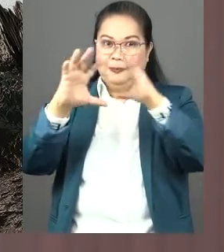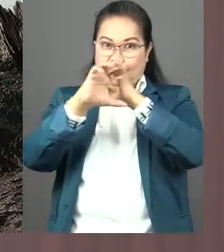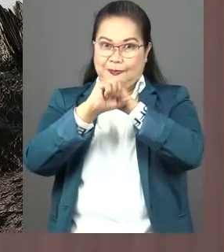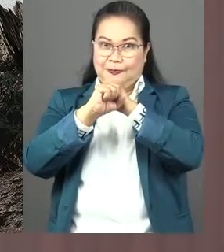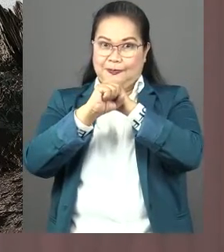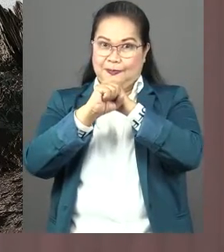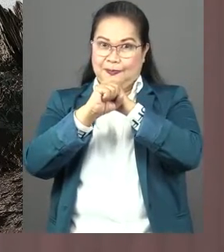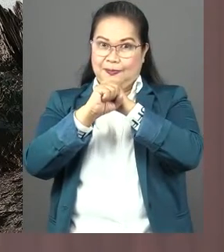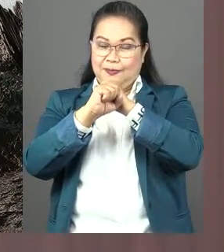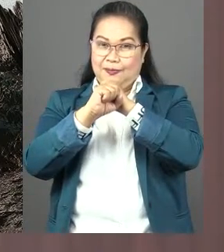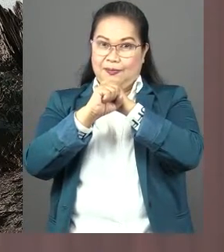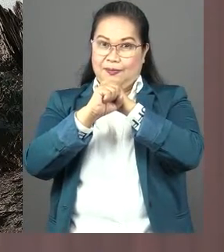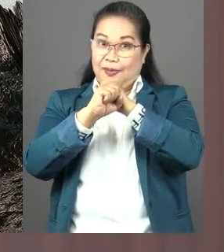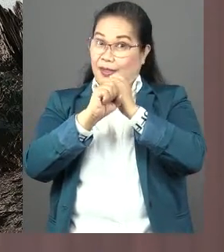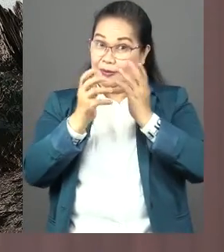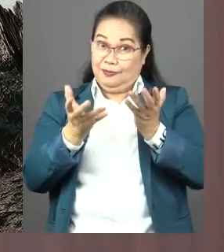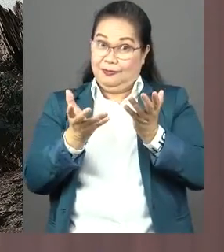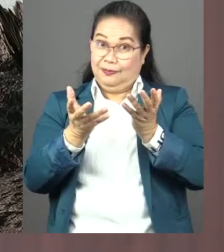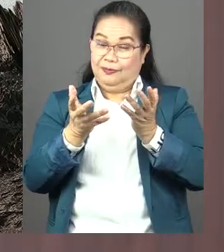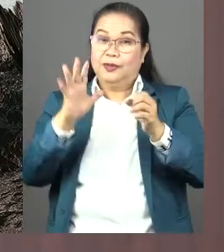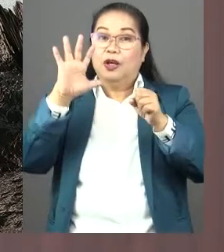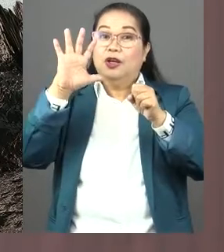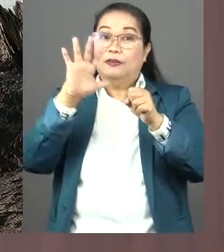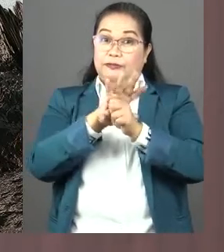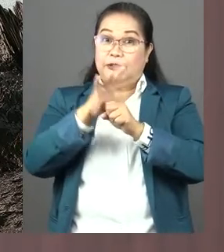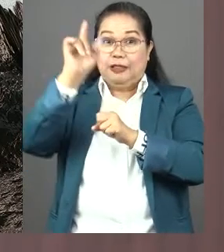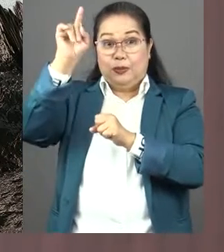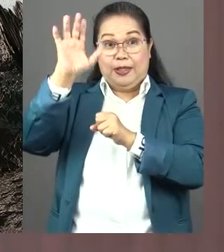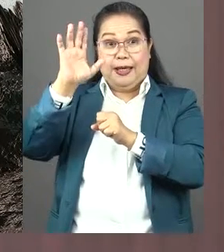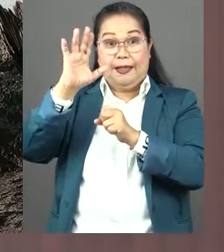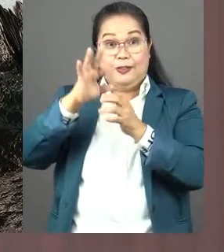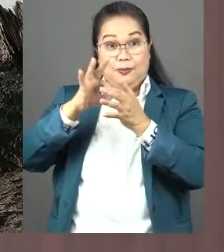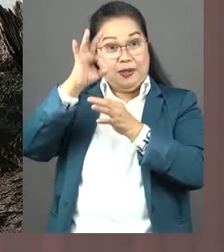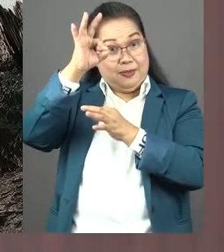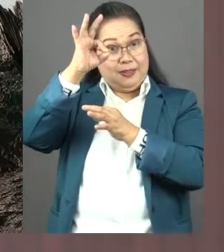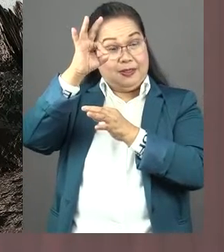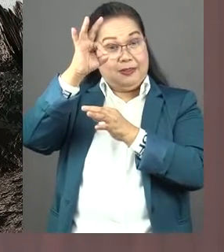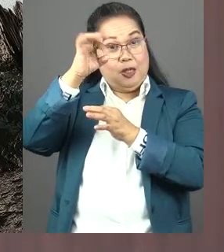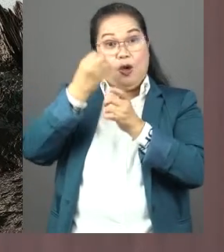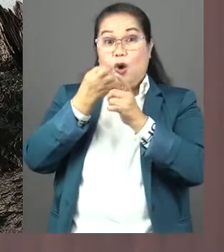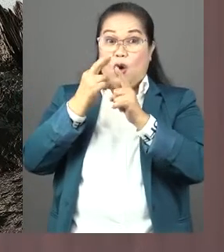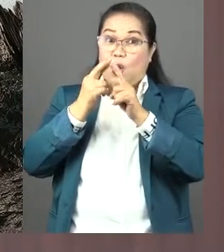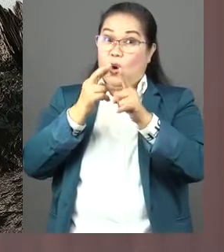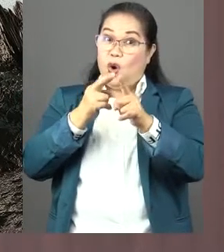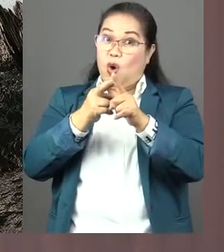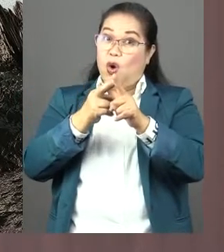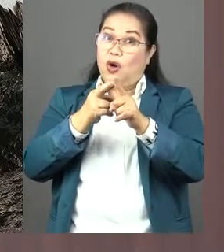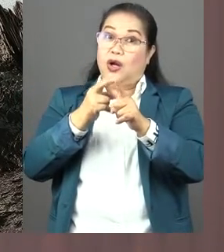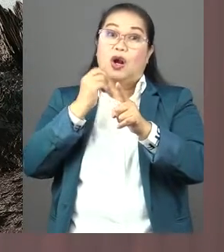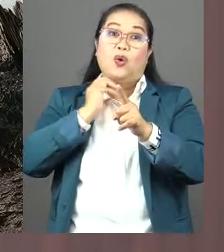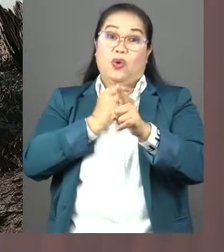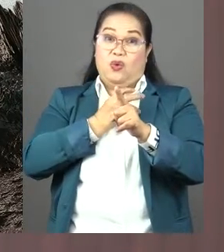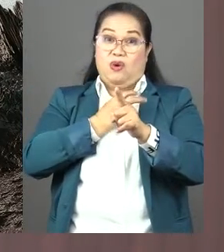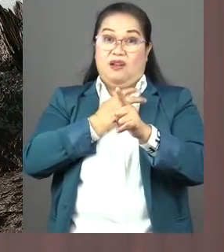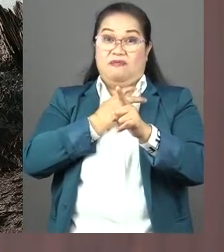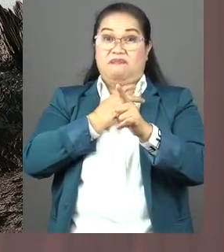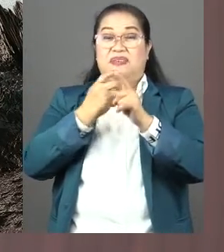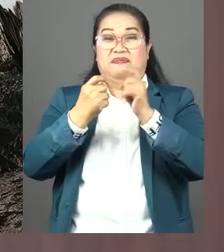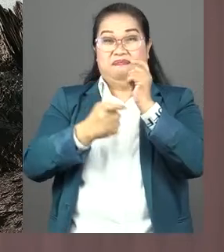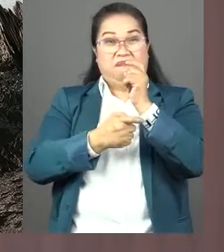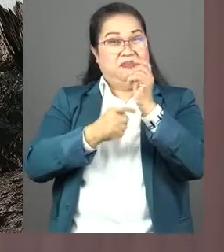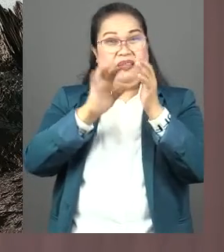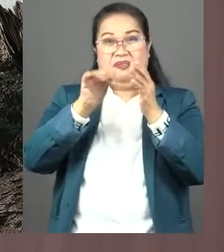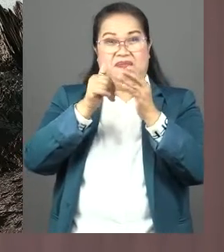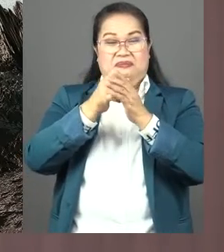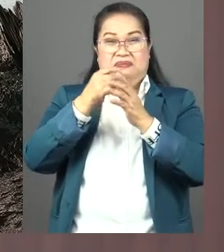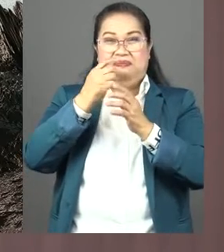this way. Let's be filled with God's Spirit, or we'll be driven by the wrong ones. Let's be filled with